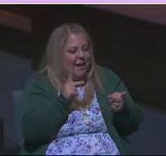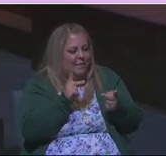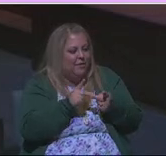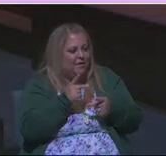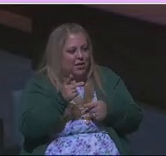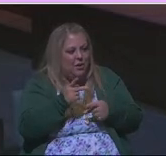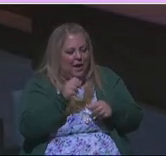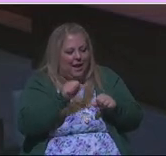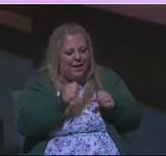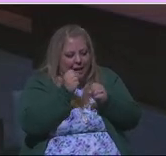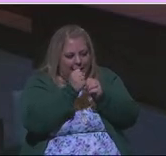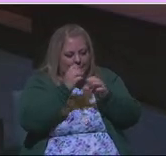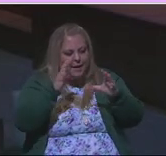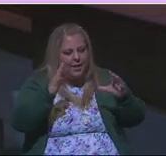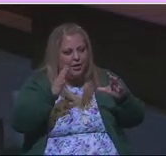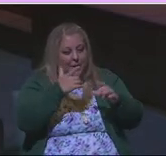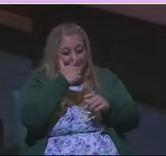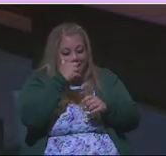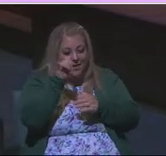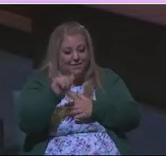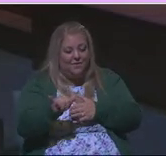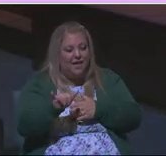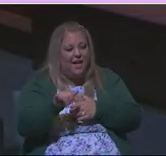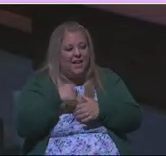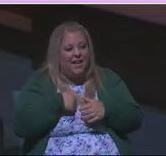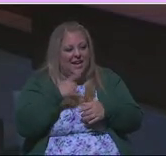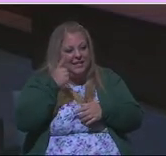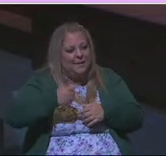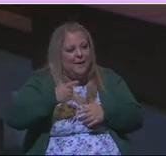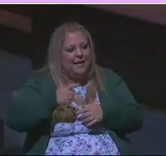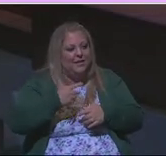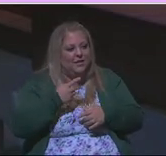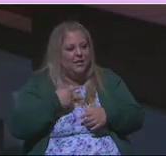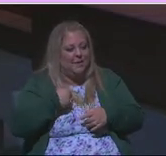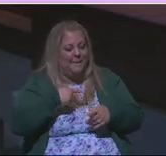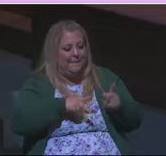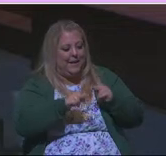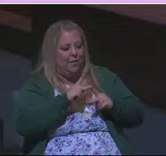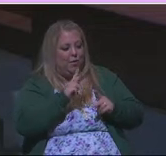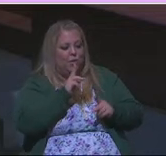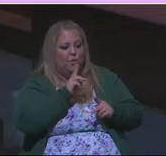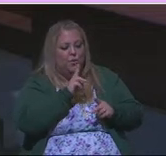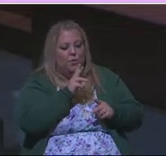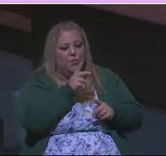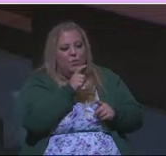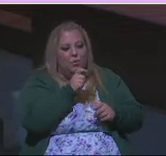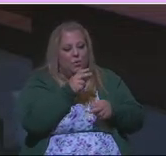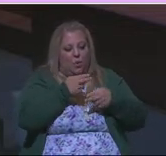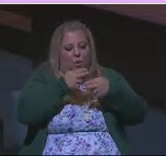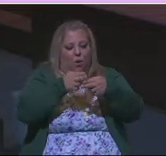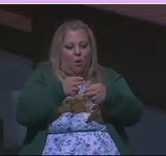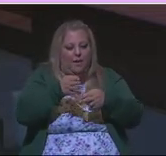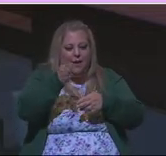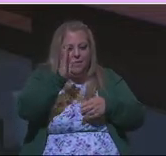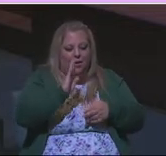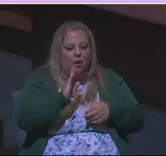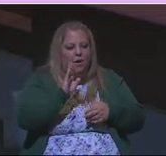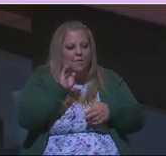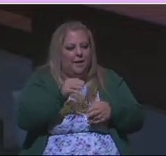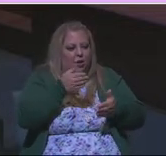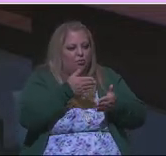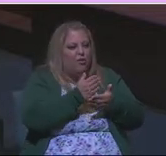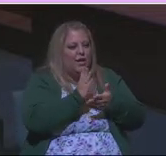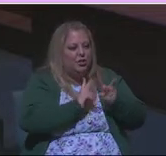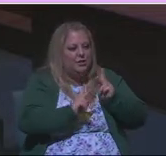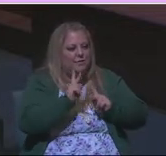I can imagine. And because of that, he demands that the people who call him God be a righteous people. You